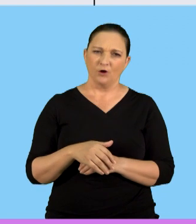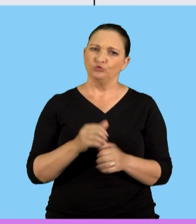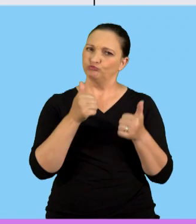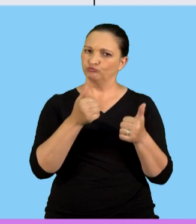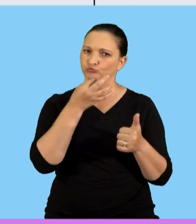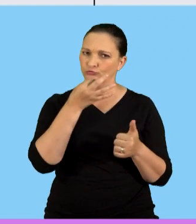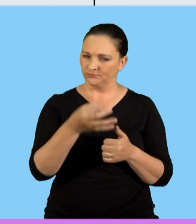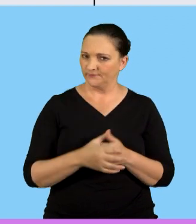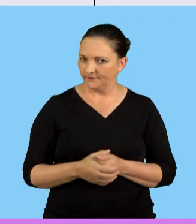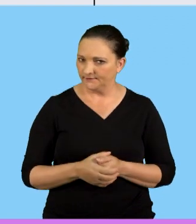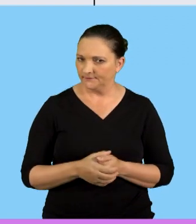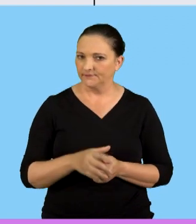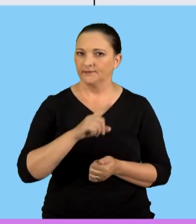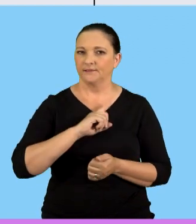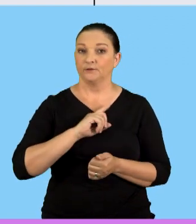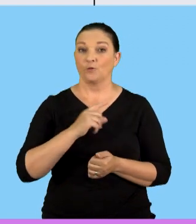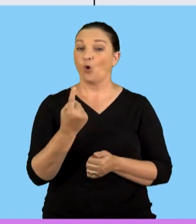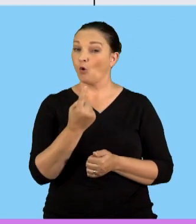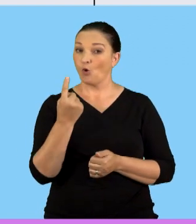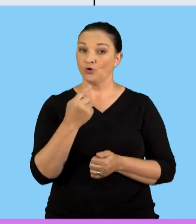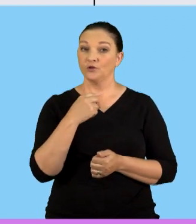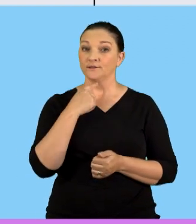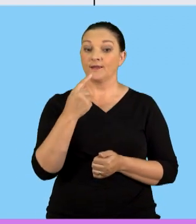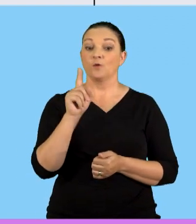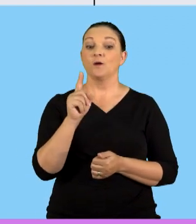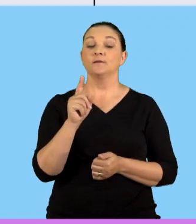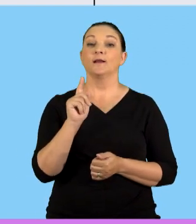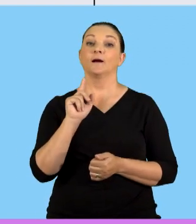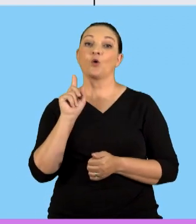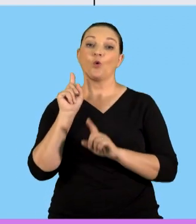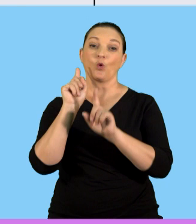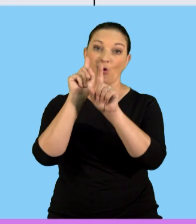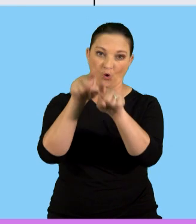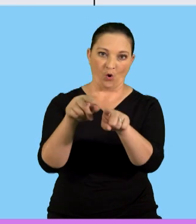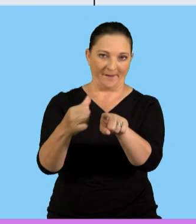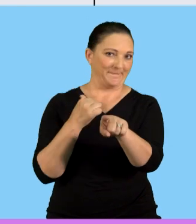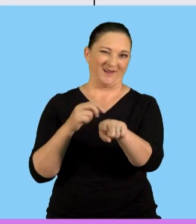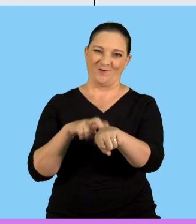of advice there. So we're just basically budgeting for the trip to Cape Town.